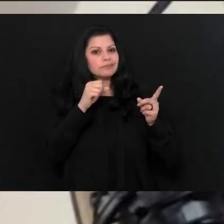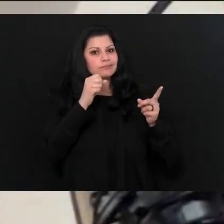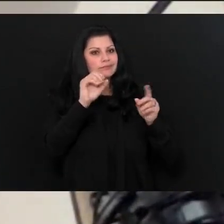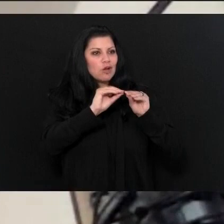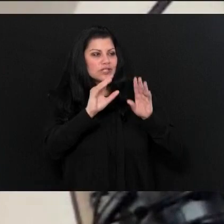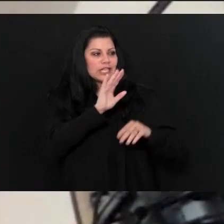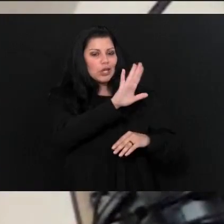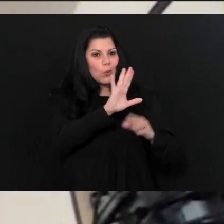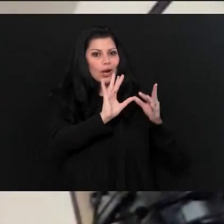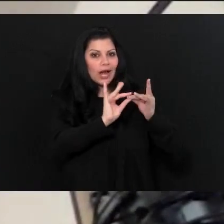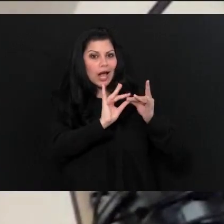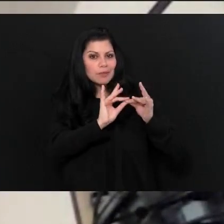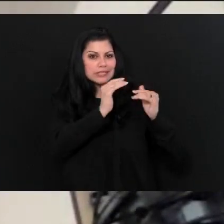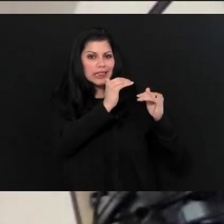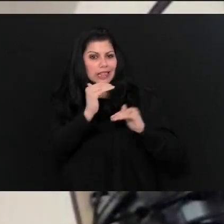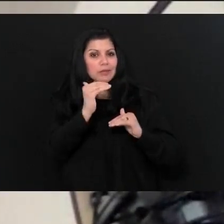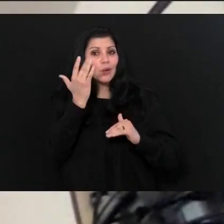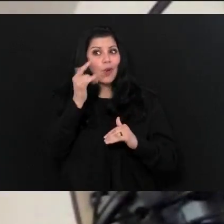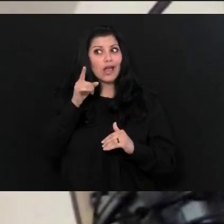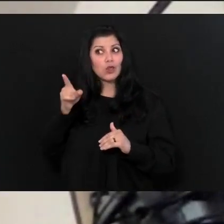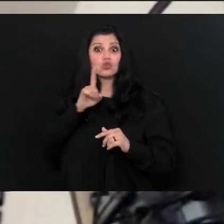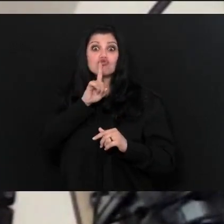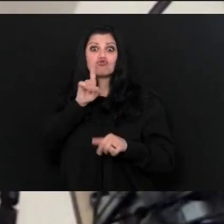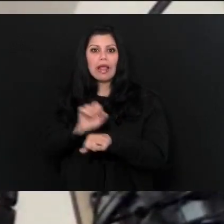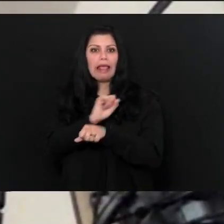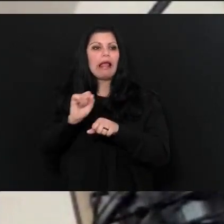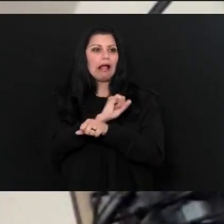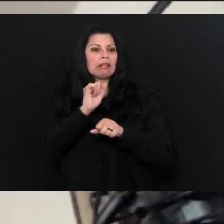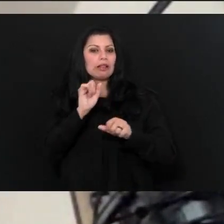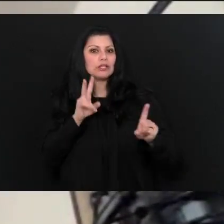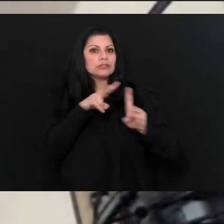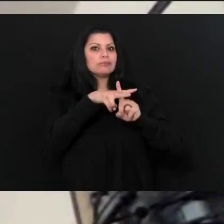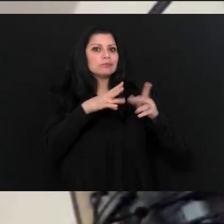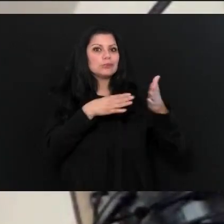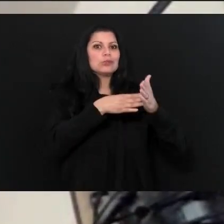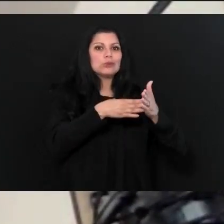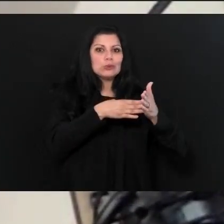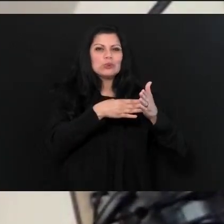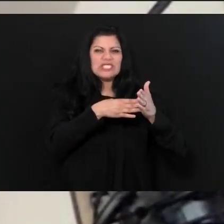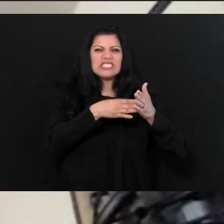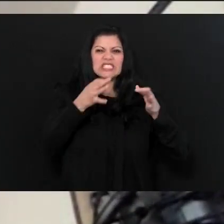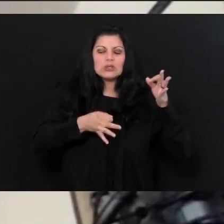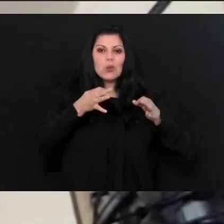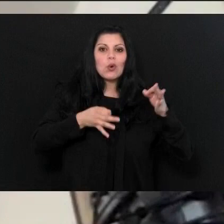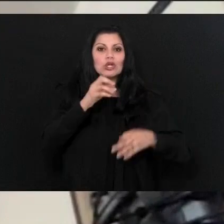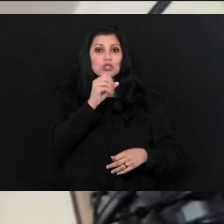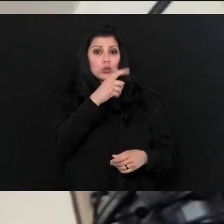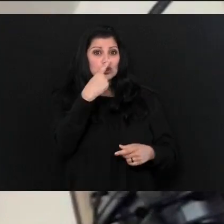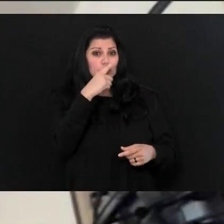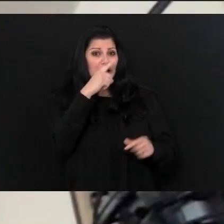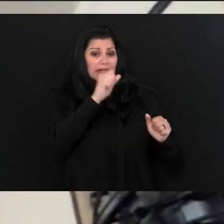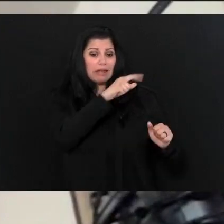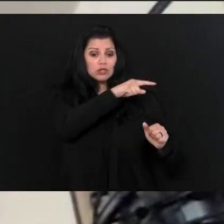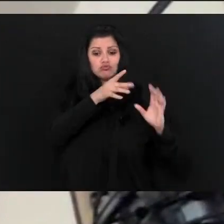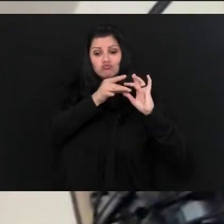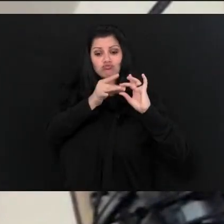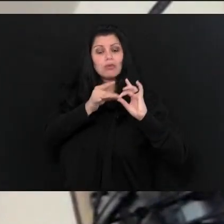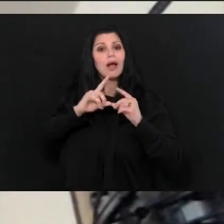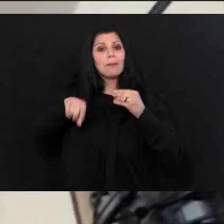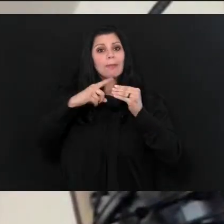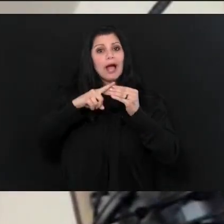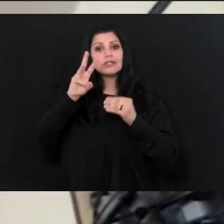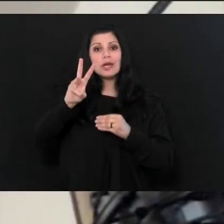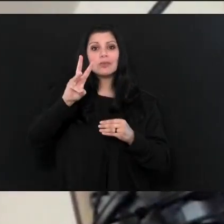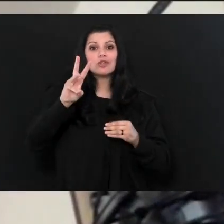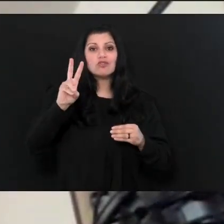somewhat limited since these are now active lawsuits, but can you comment any further on the claims made by WVEA